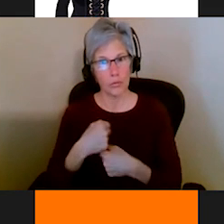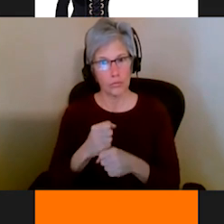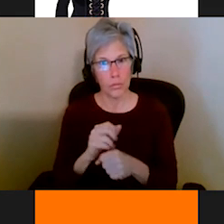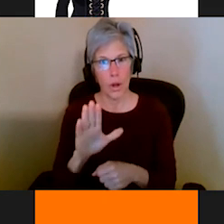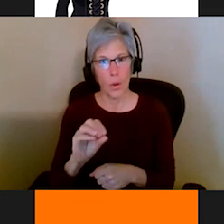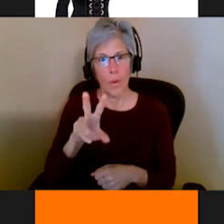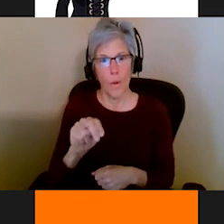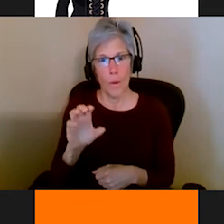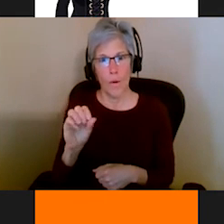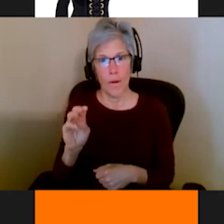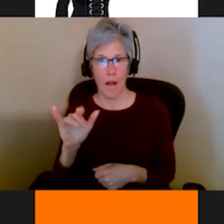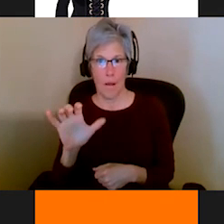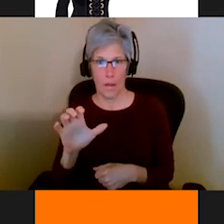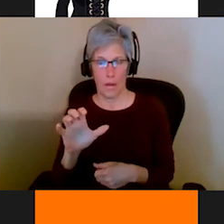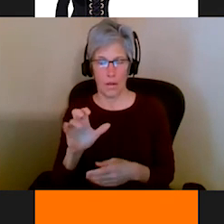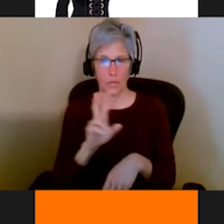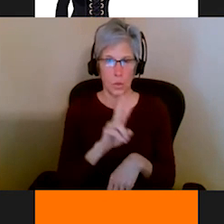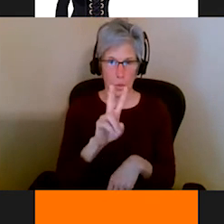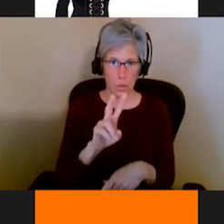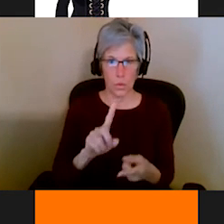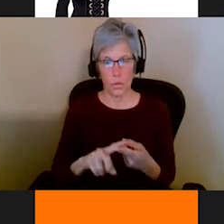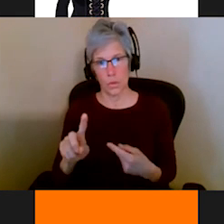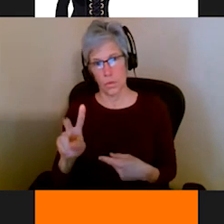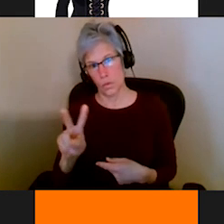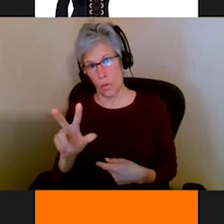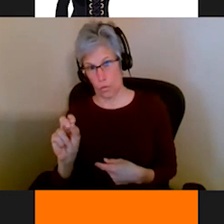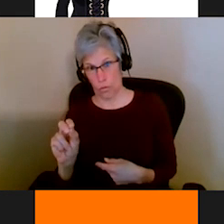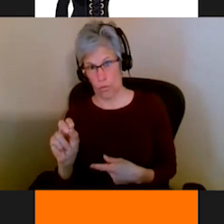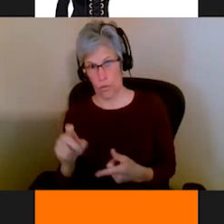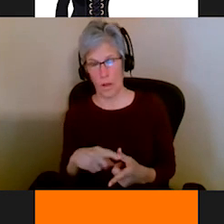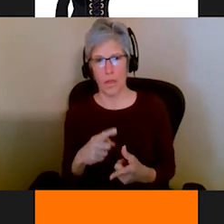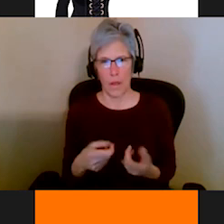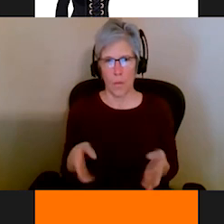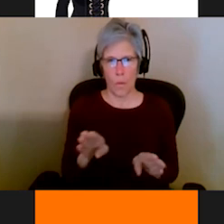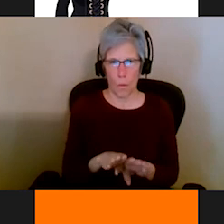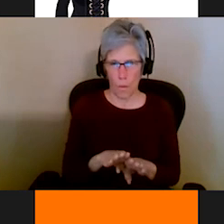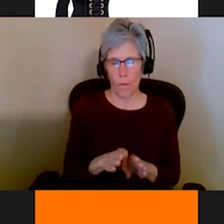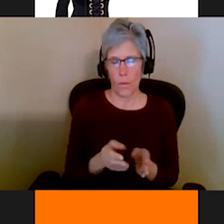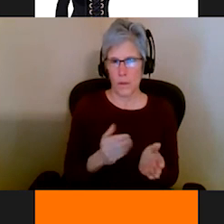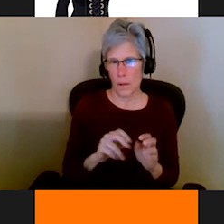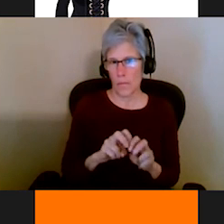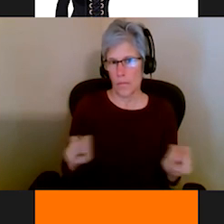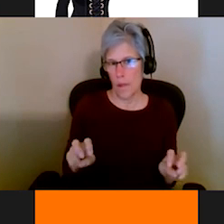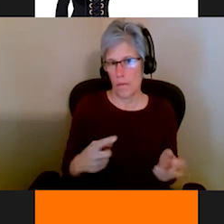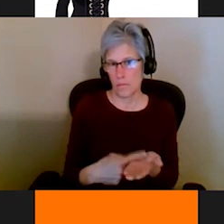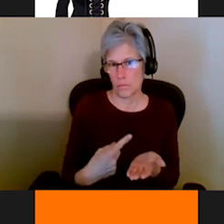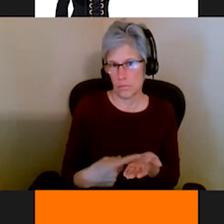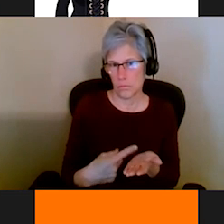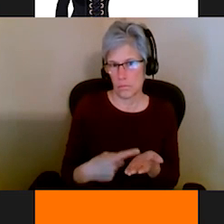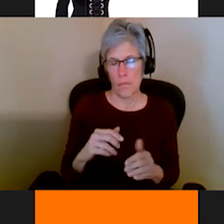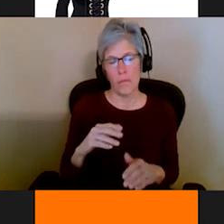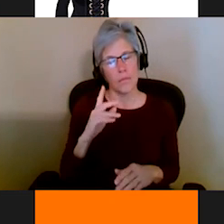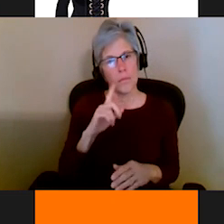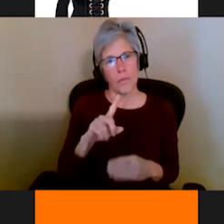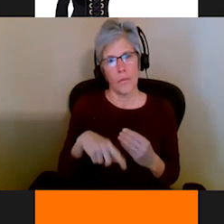be from 2 o'clock to about 2:30. And then we will conclude with a panel discussion on the state of the Black superhero.